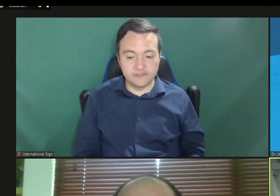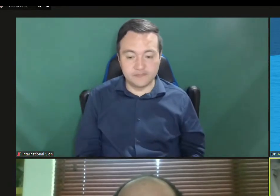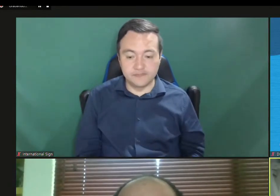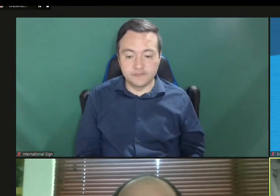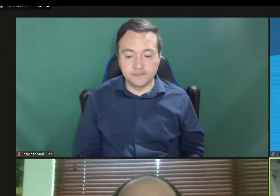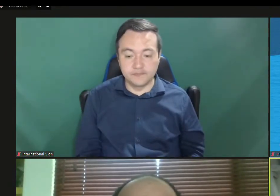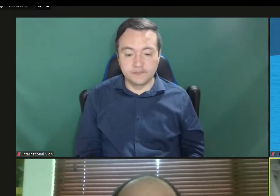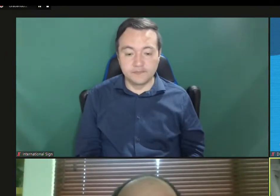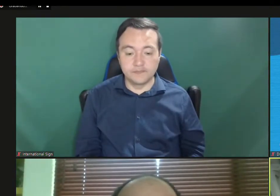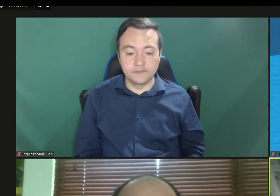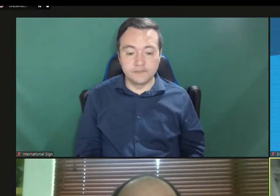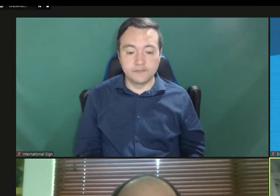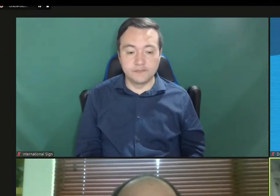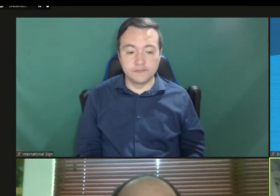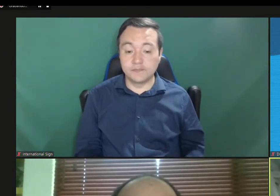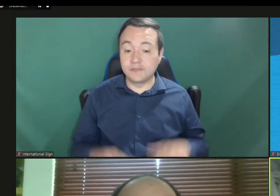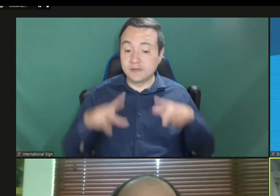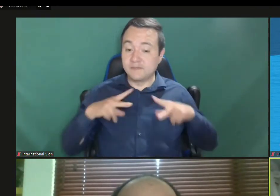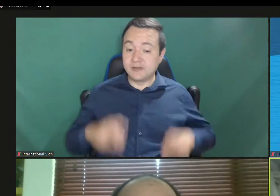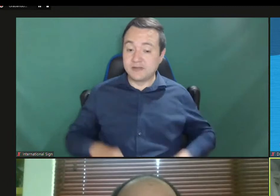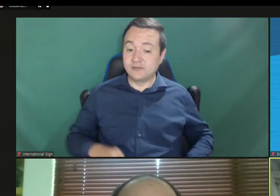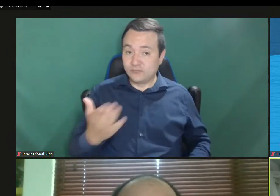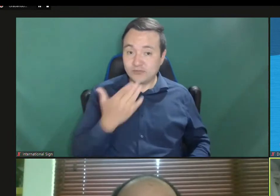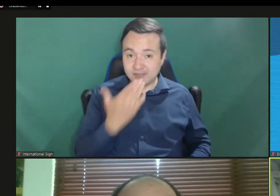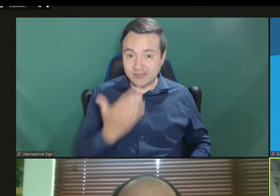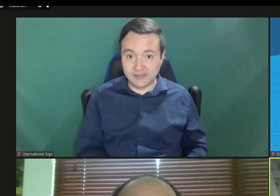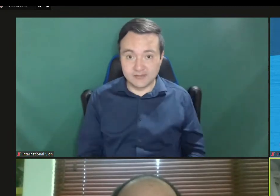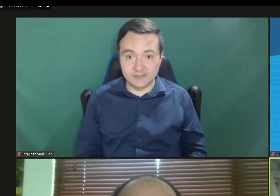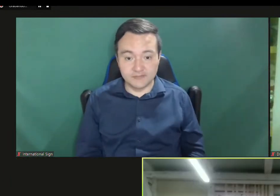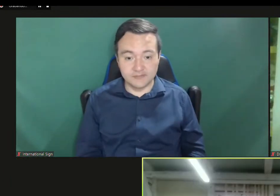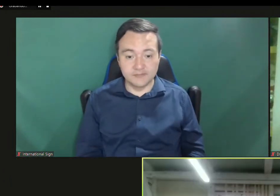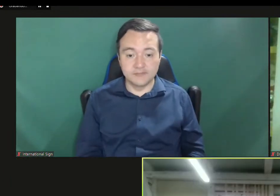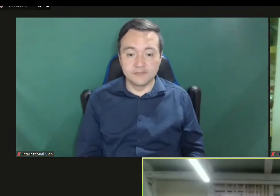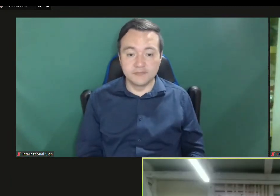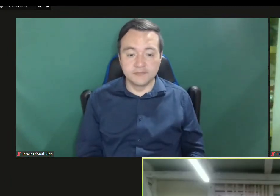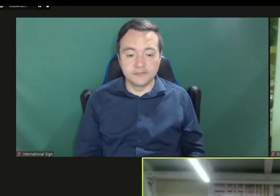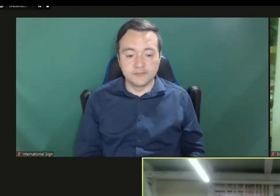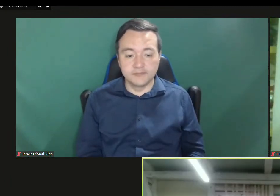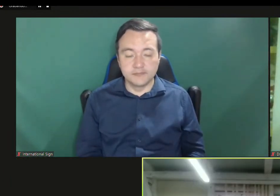Thank you, Dr. Ellis, and good morning, everyone.